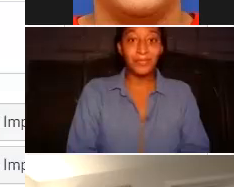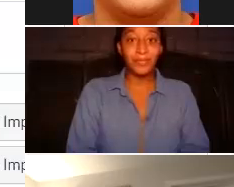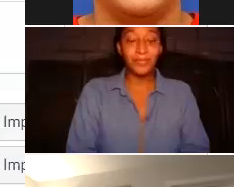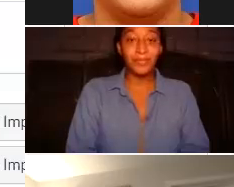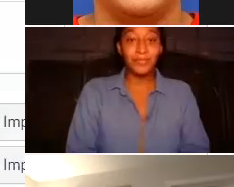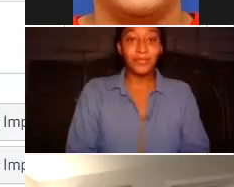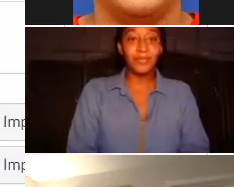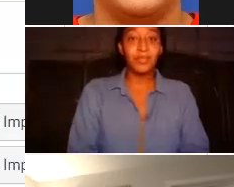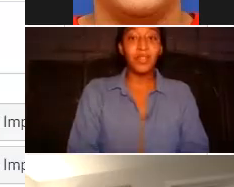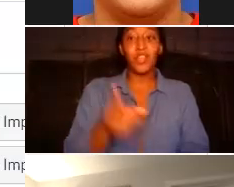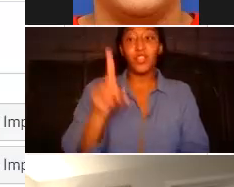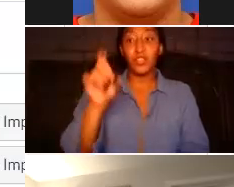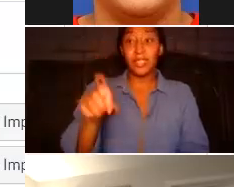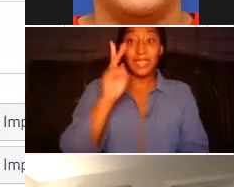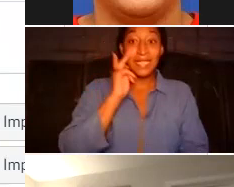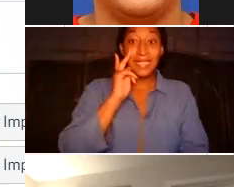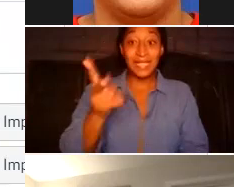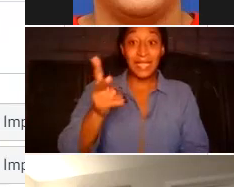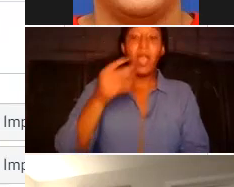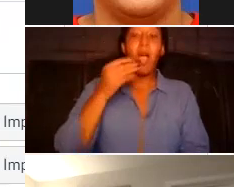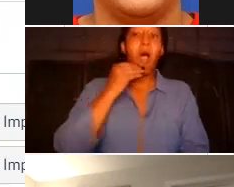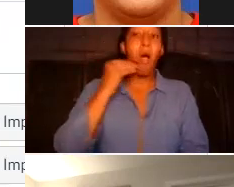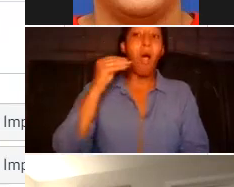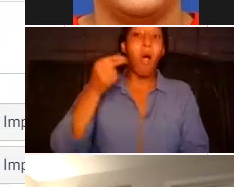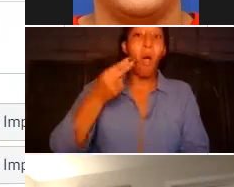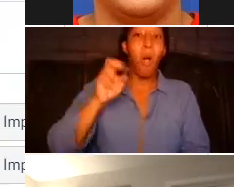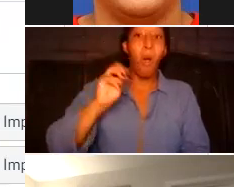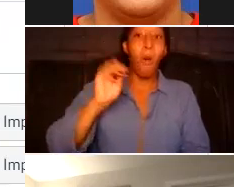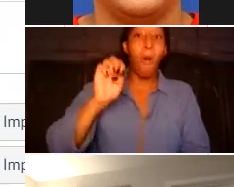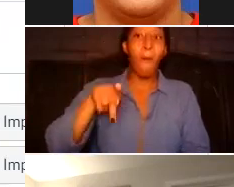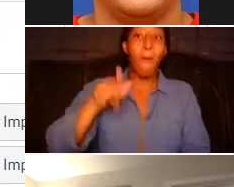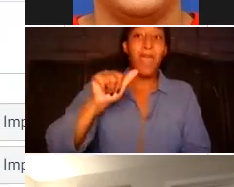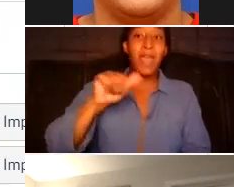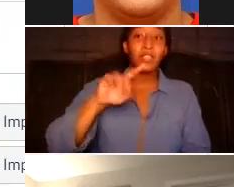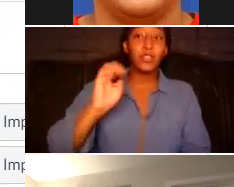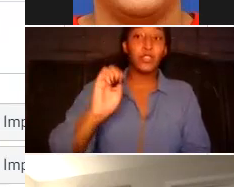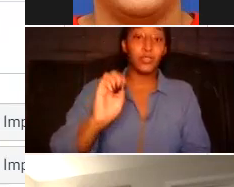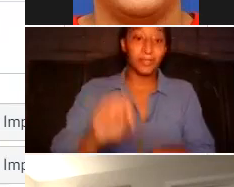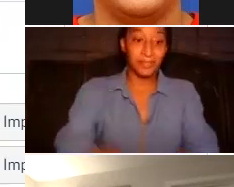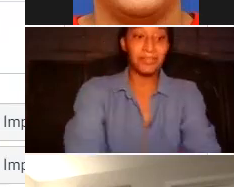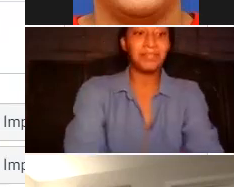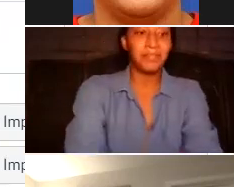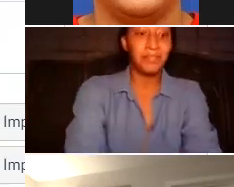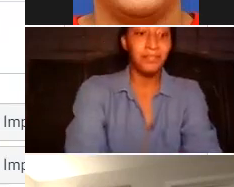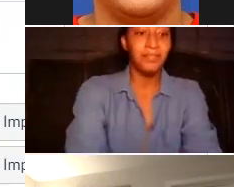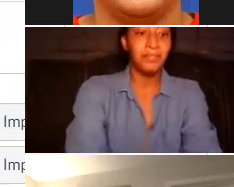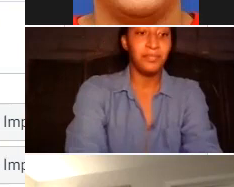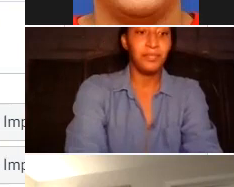So you should be seeing the course homepage. Somebody confirm that for me. Just unmute and say, yeah, I can see that.